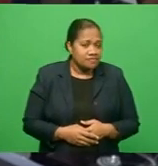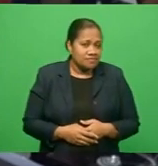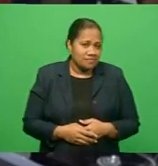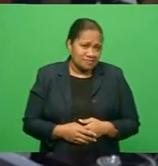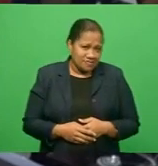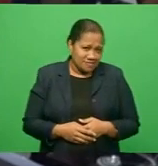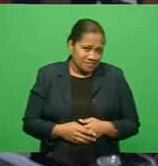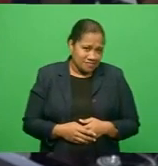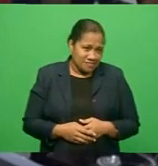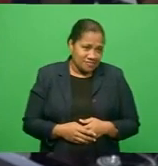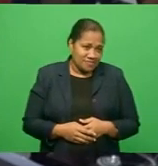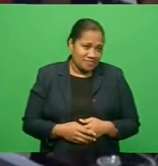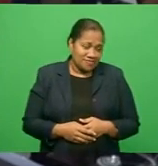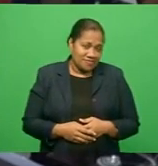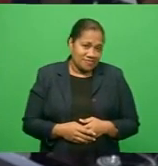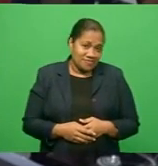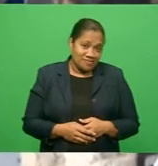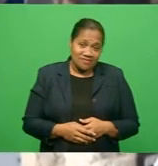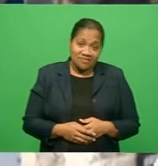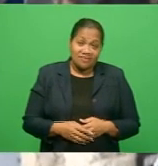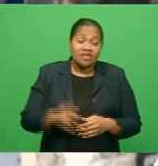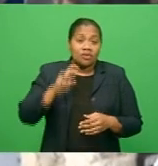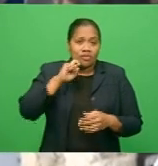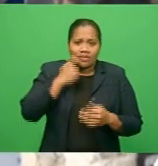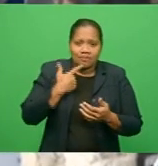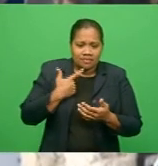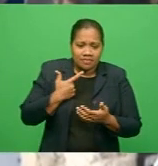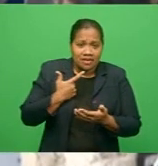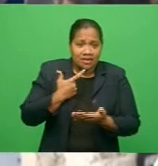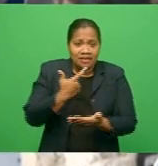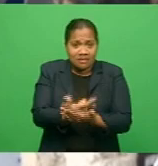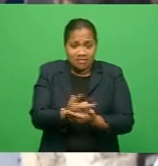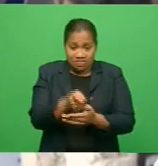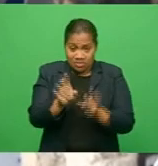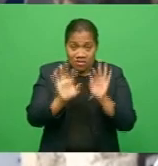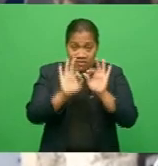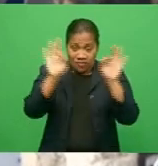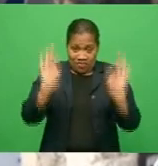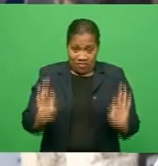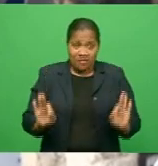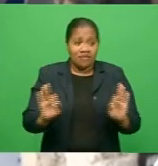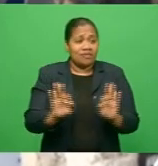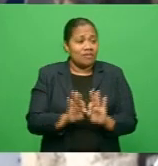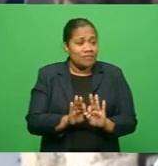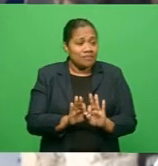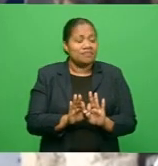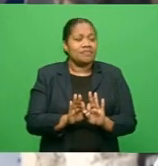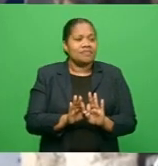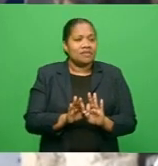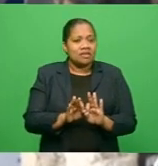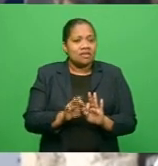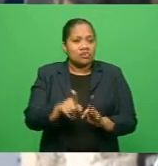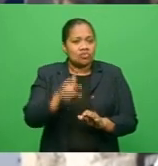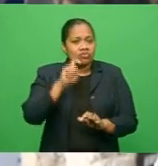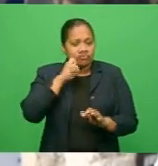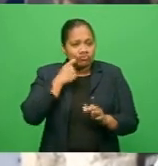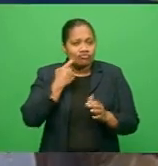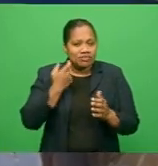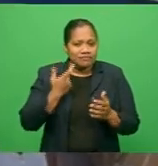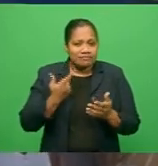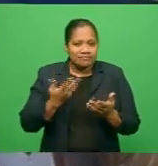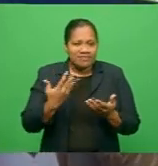you're going to lie on that form, you're not going to disclose the correct information, then you will be charged under crimes